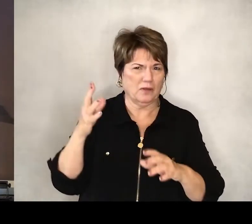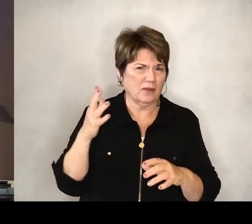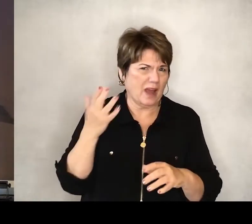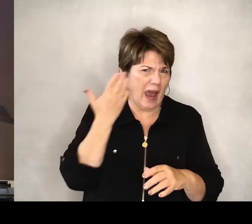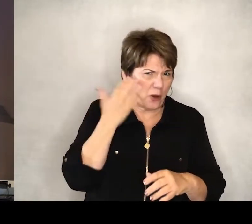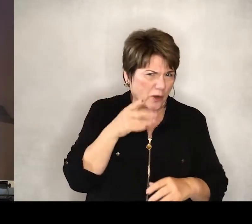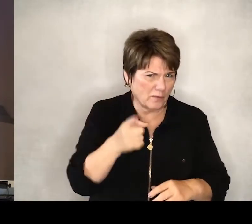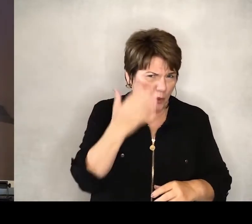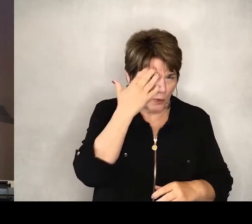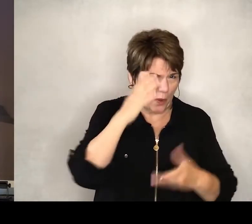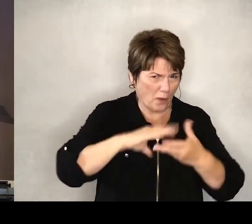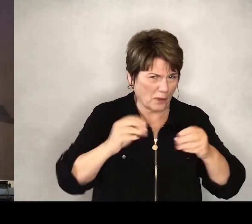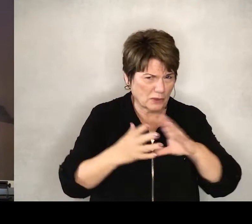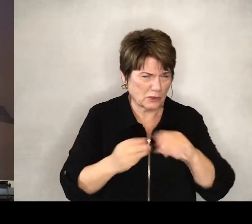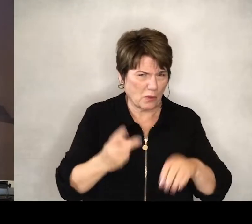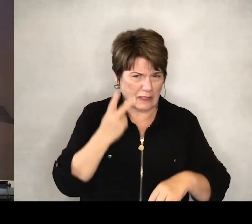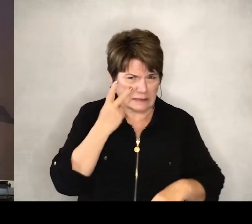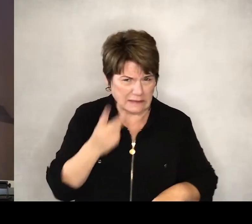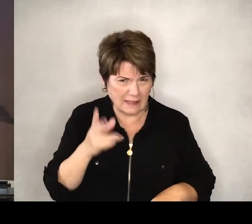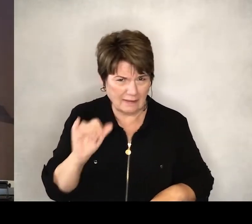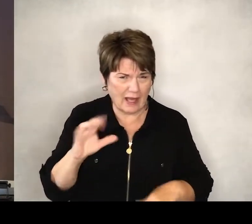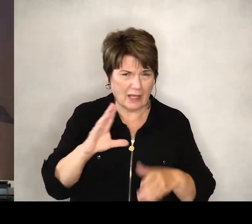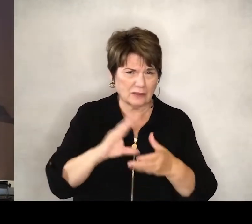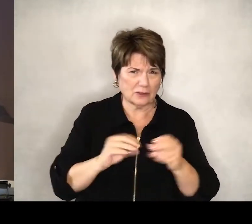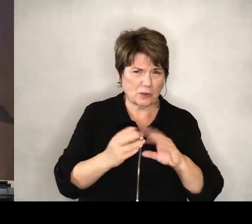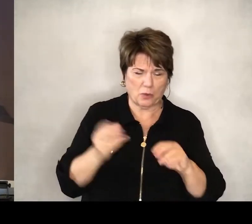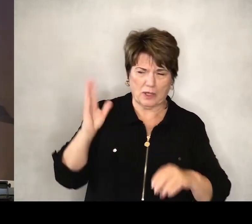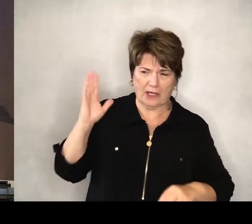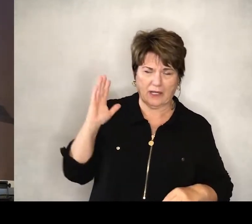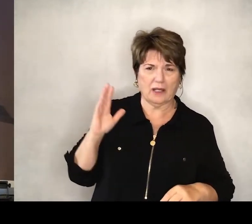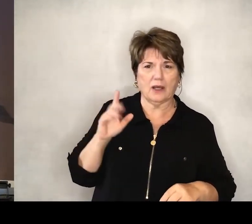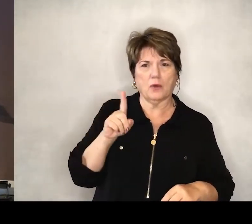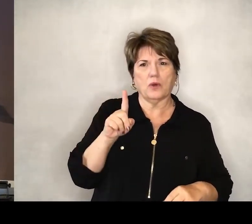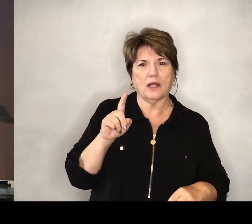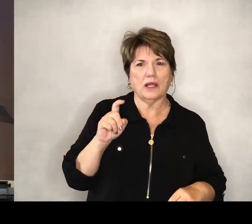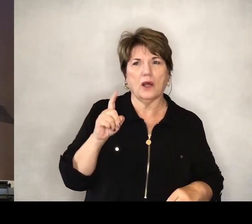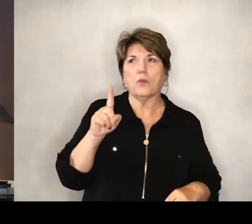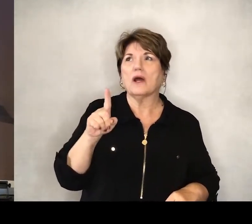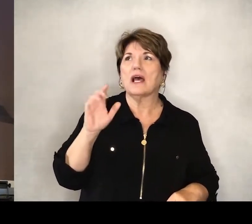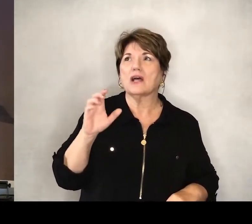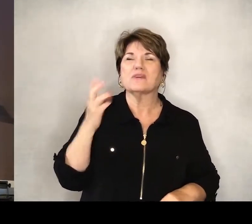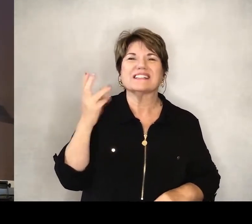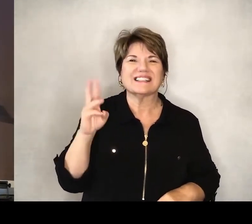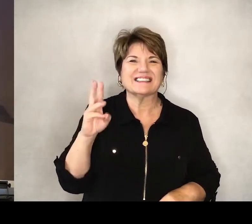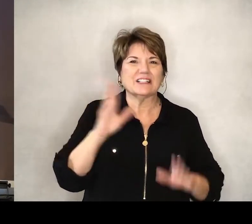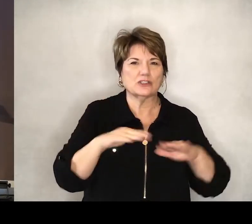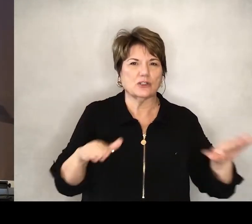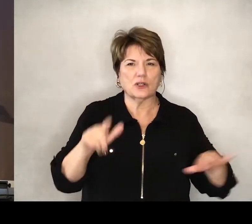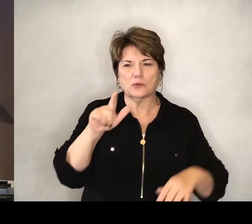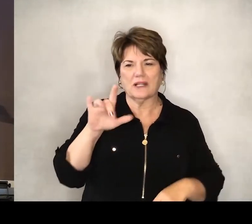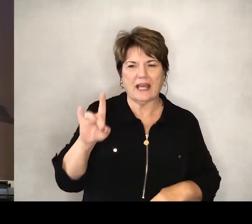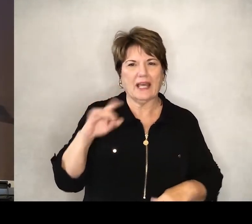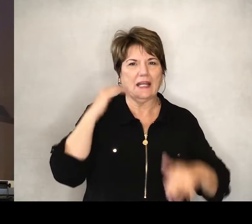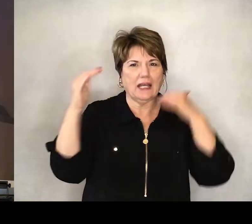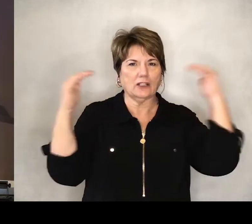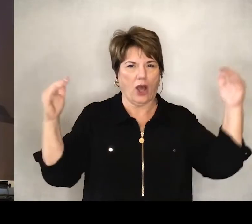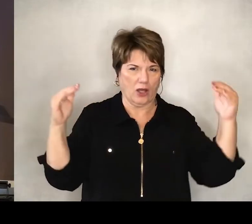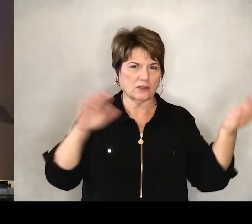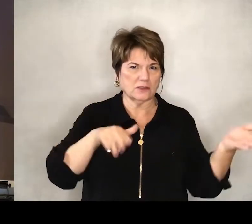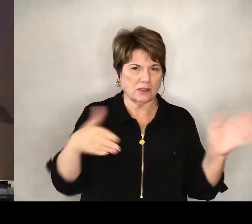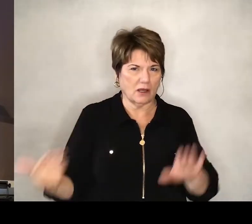the stories or seen any of it. And 116 children and 28 adults were